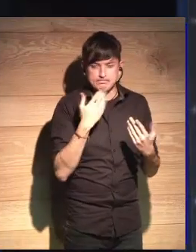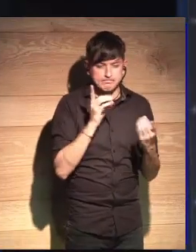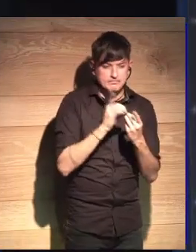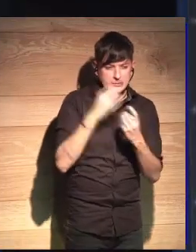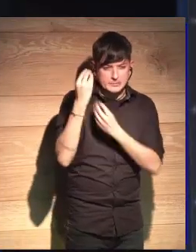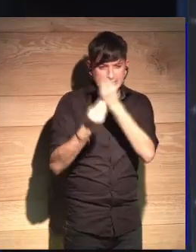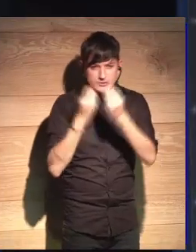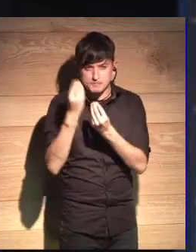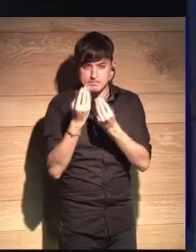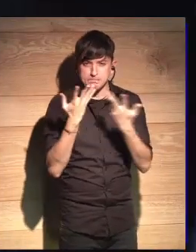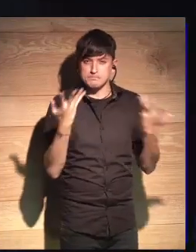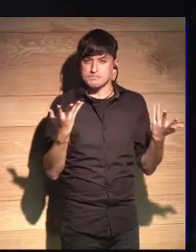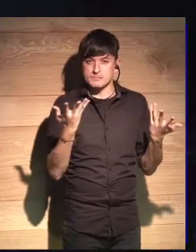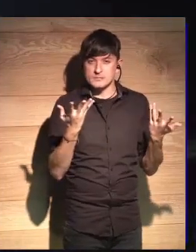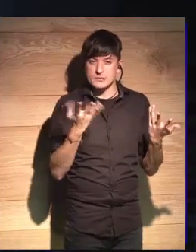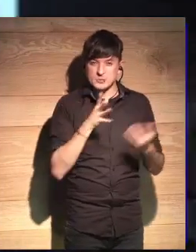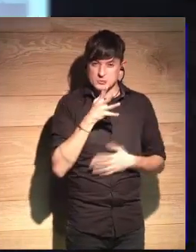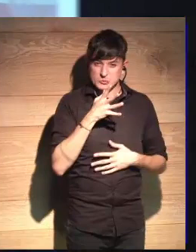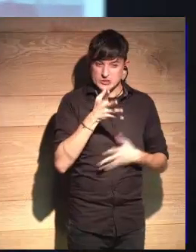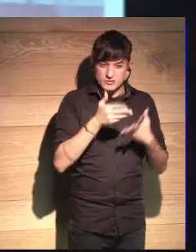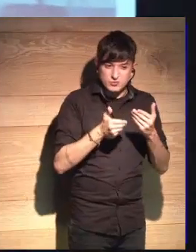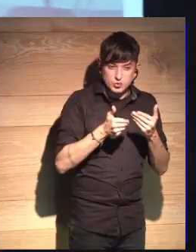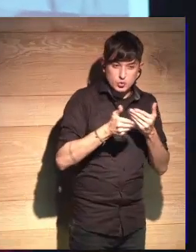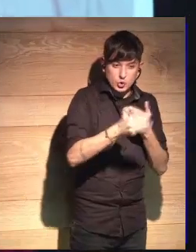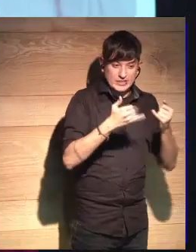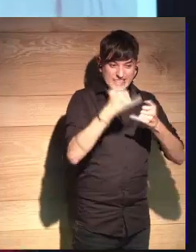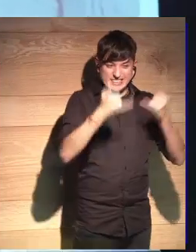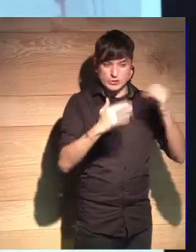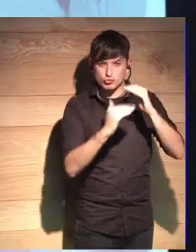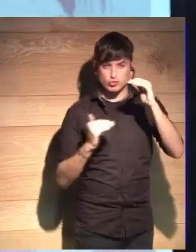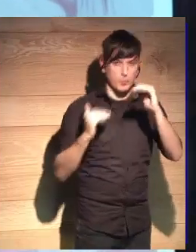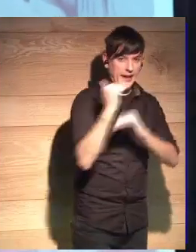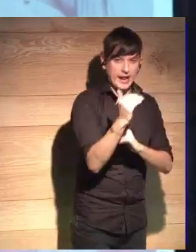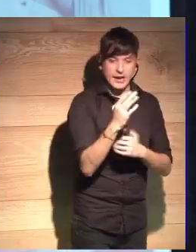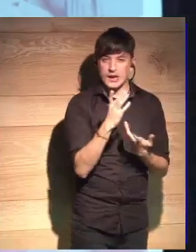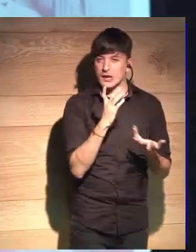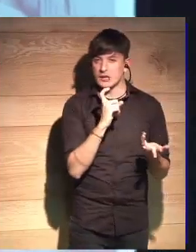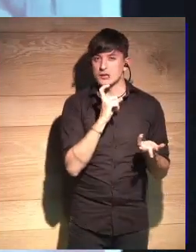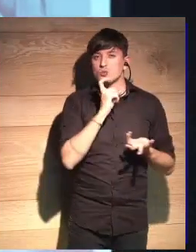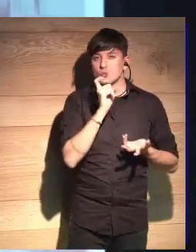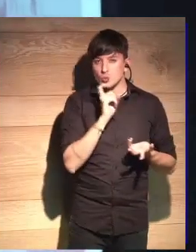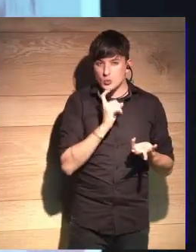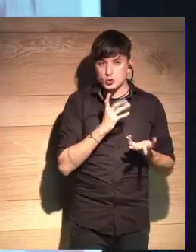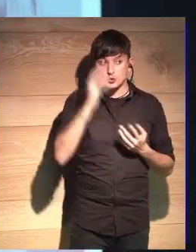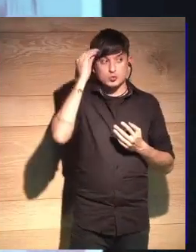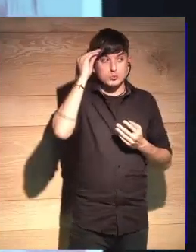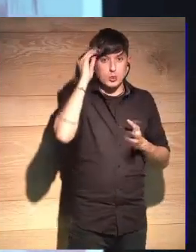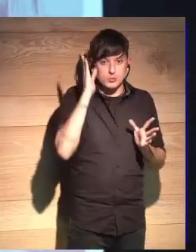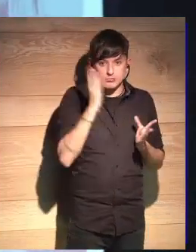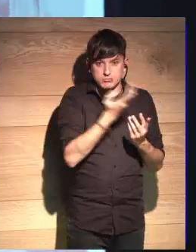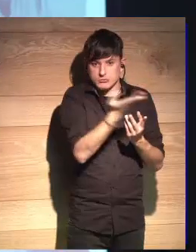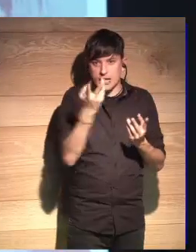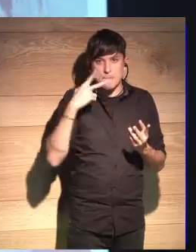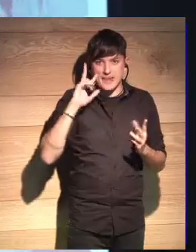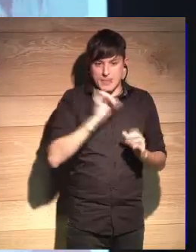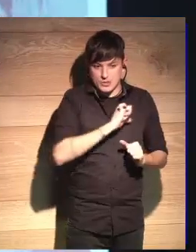will deal well with a personal crisis. I'm sure all of you from your experience have some sense of